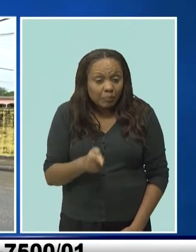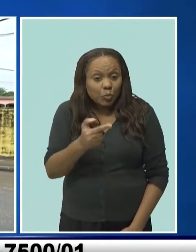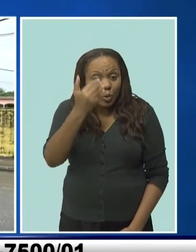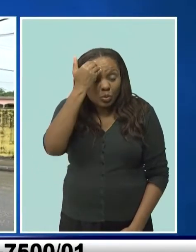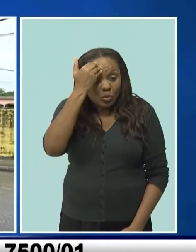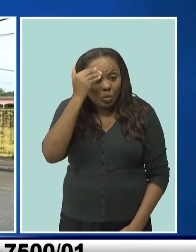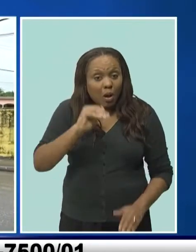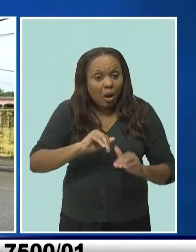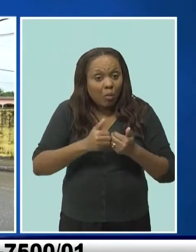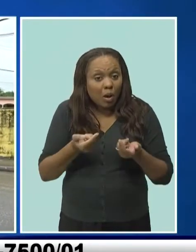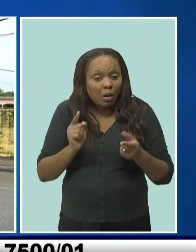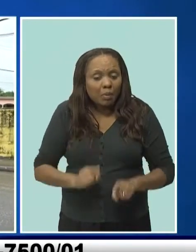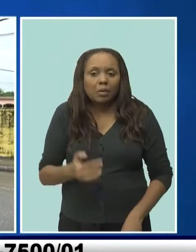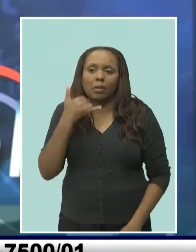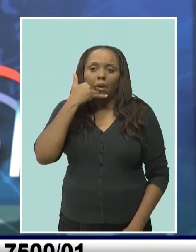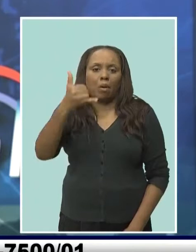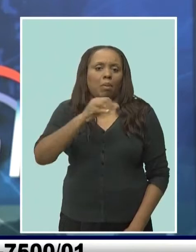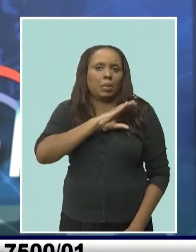police station.